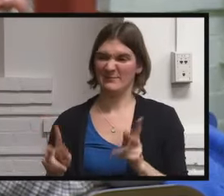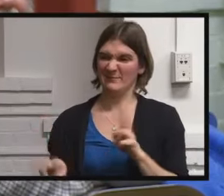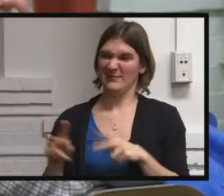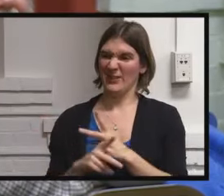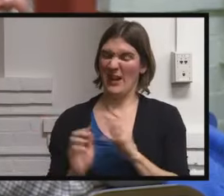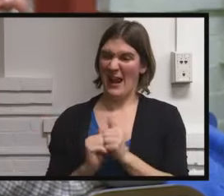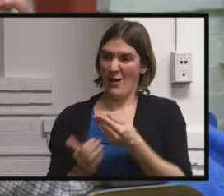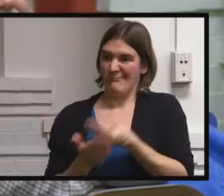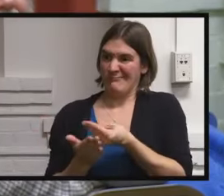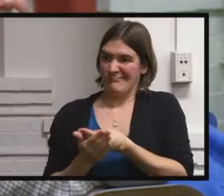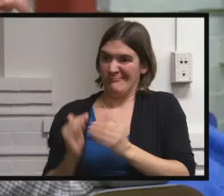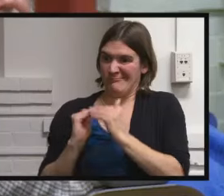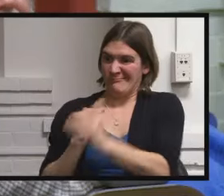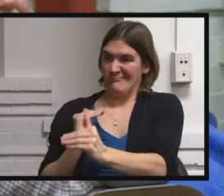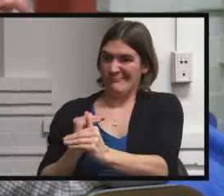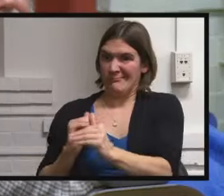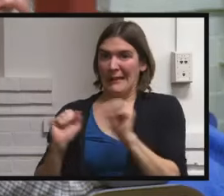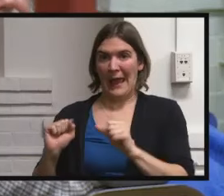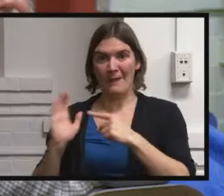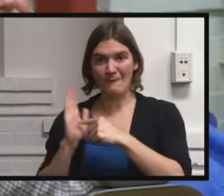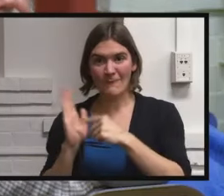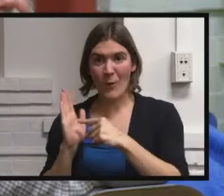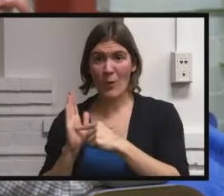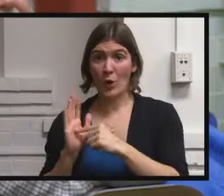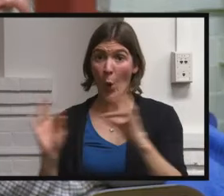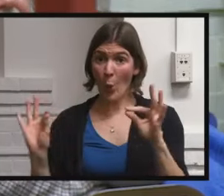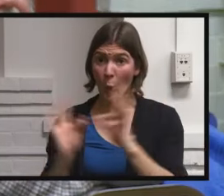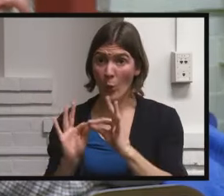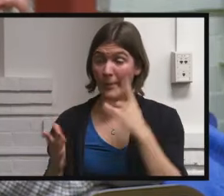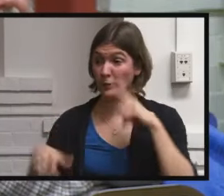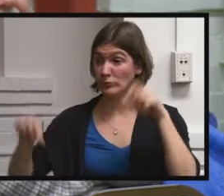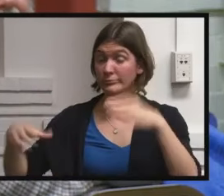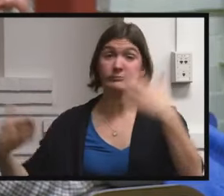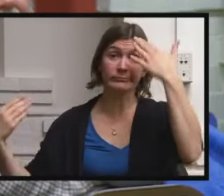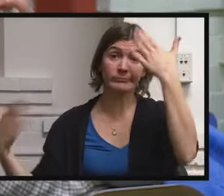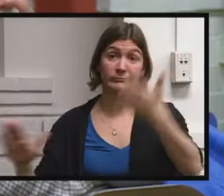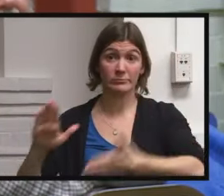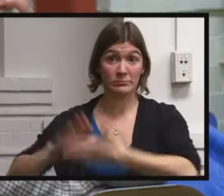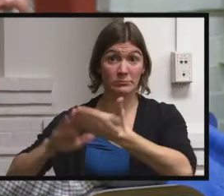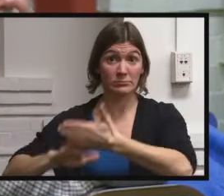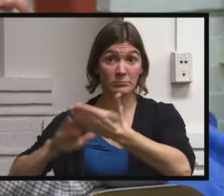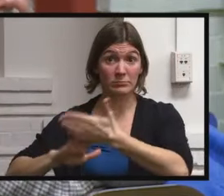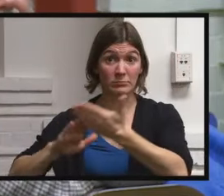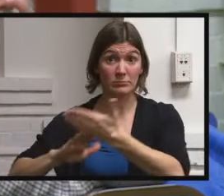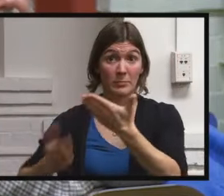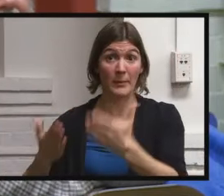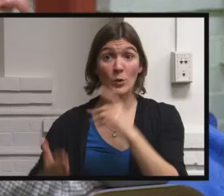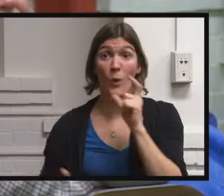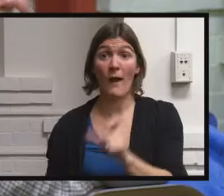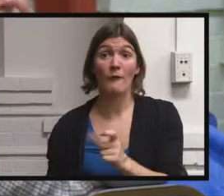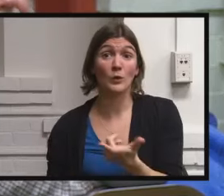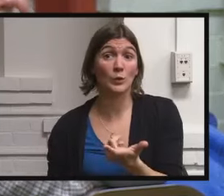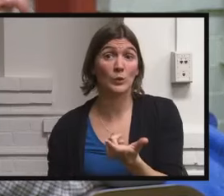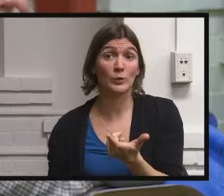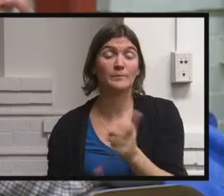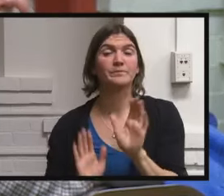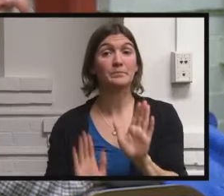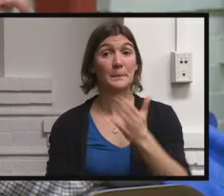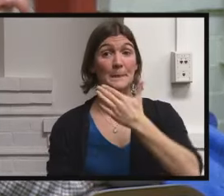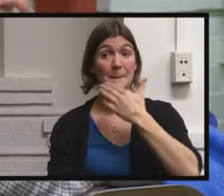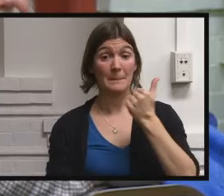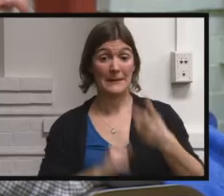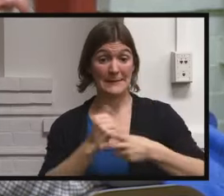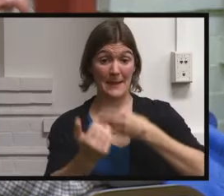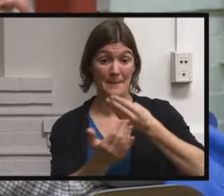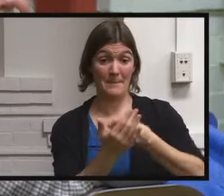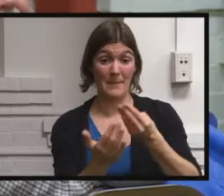to make it financially feasible and to figure out whether it is financially feasible to run as an operation. The best way to save money